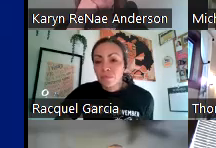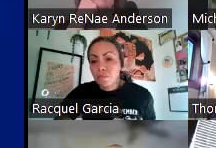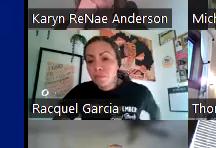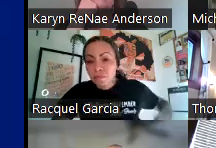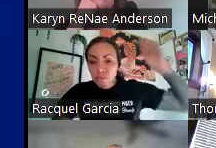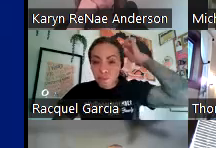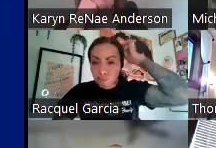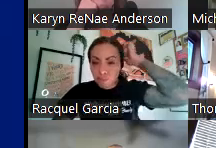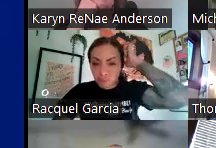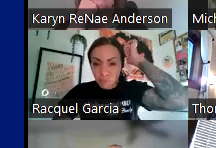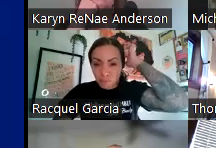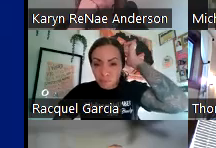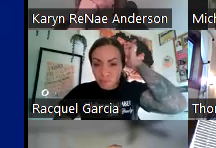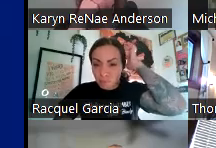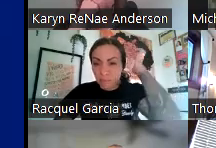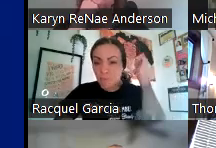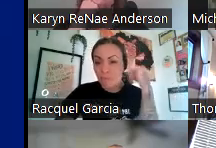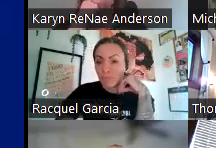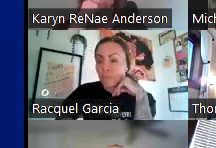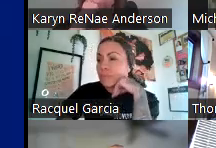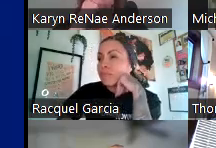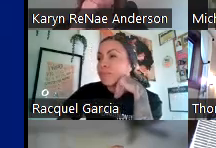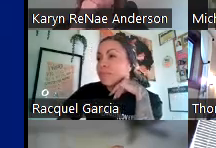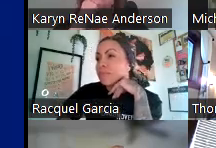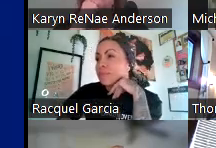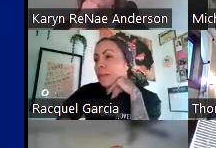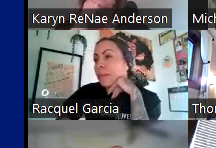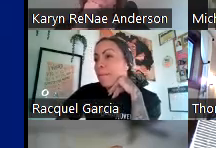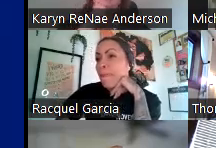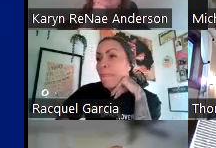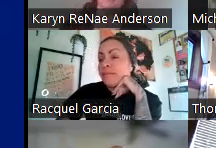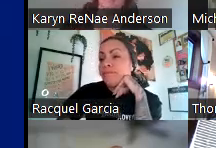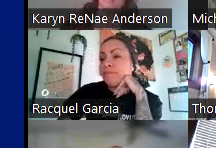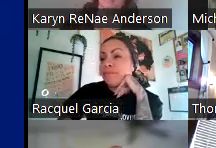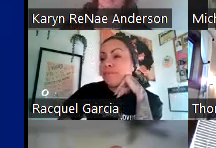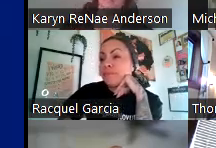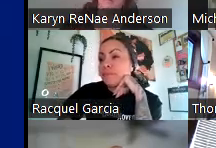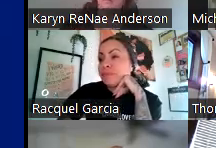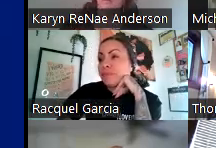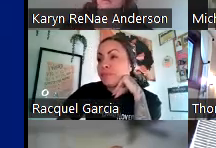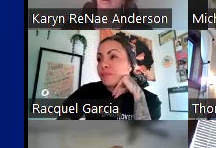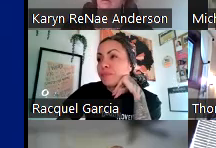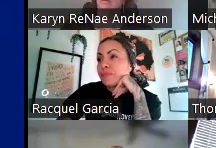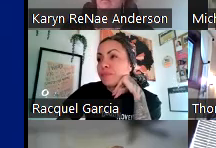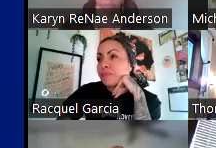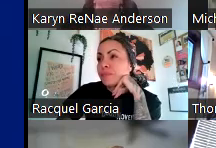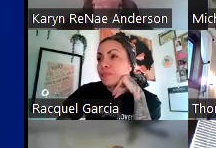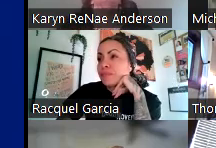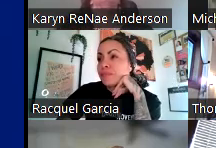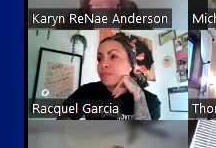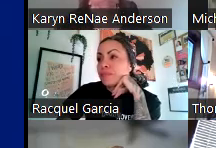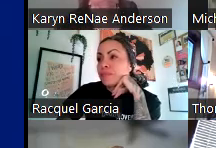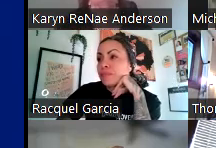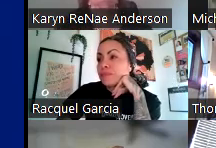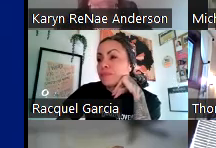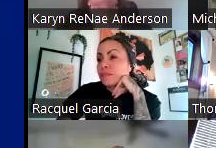At this time, we will call the meeting to order and take attendance. And Jason Chowsey has graciously